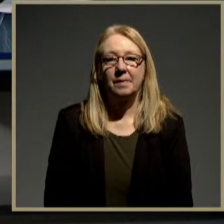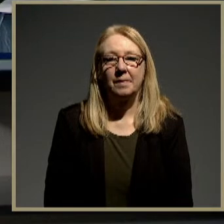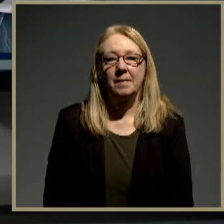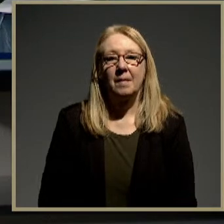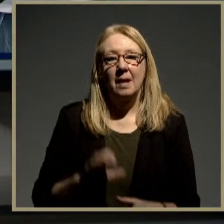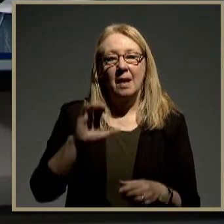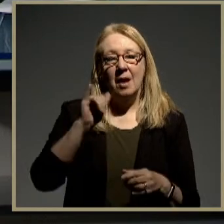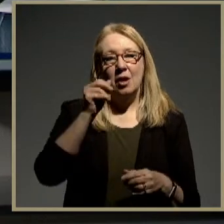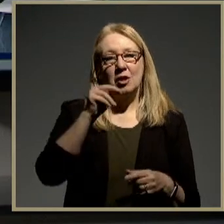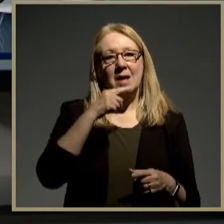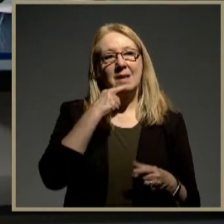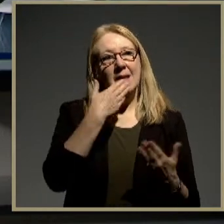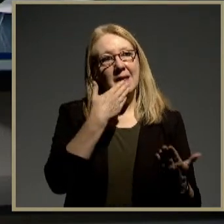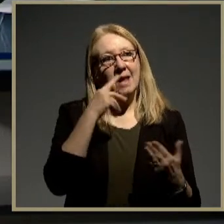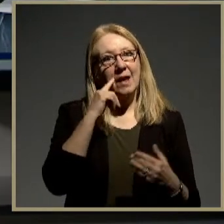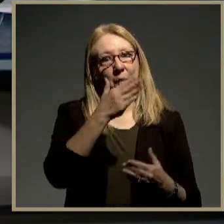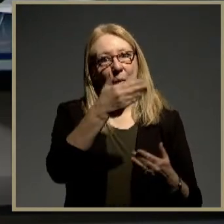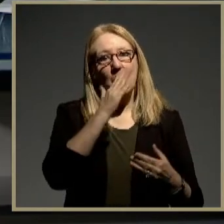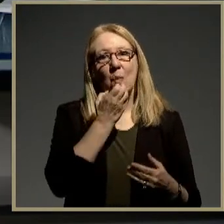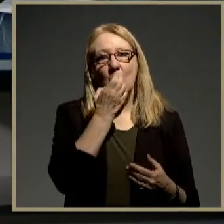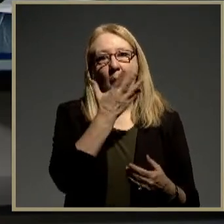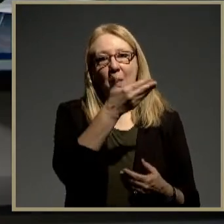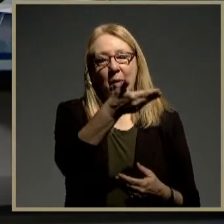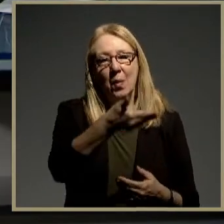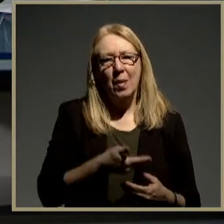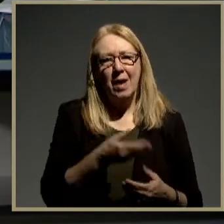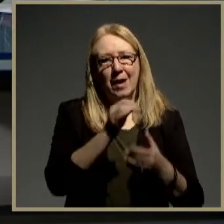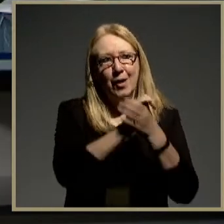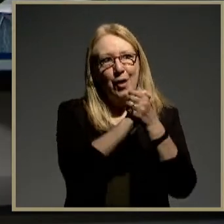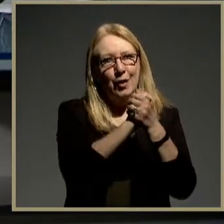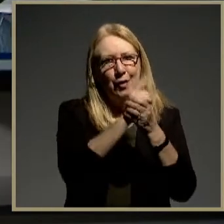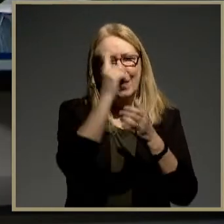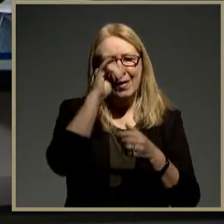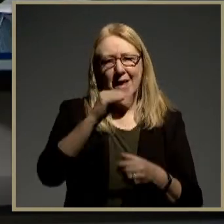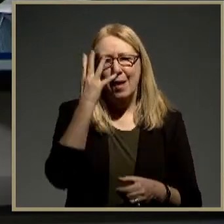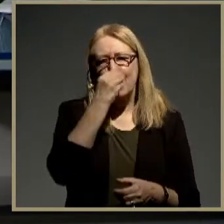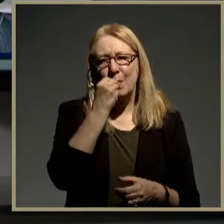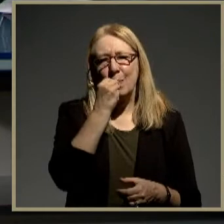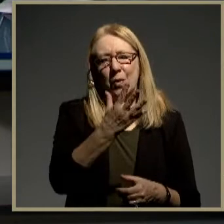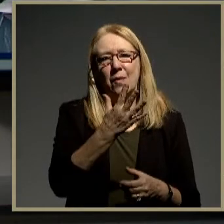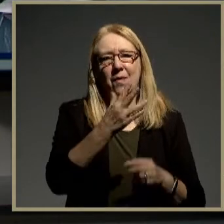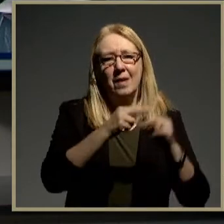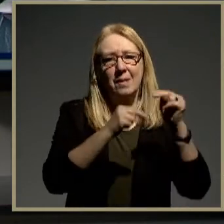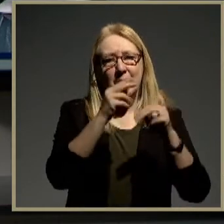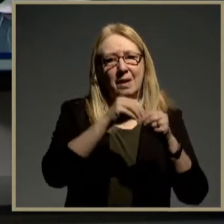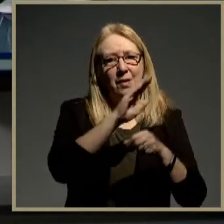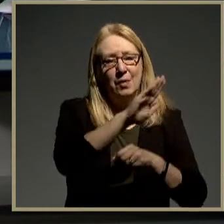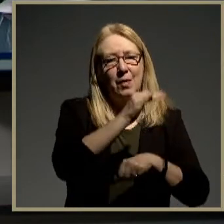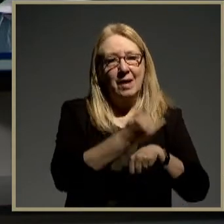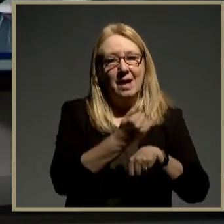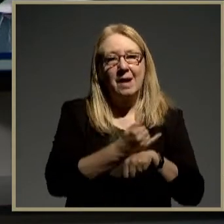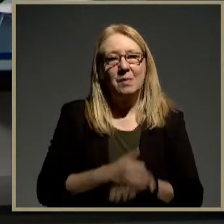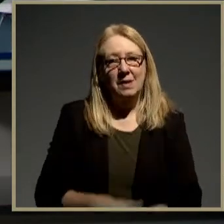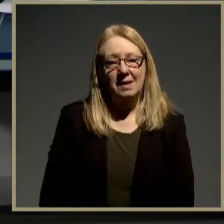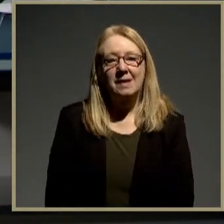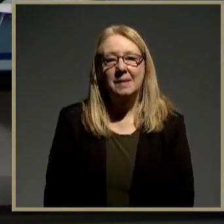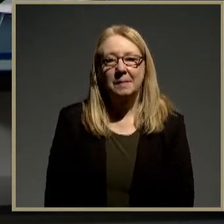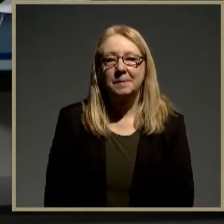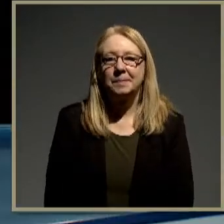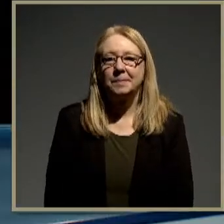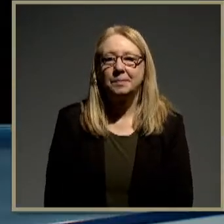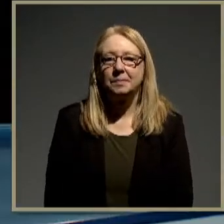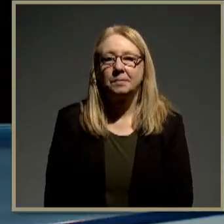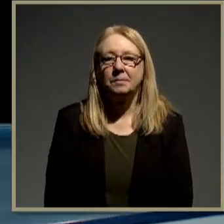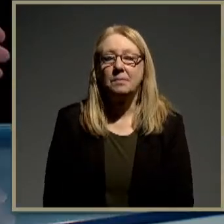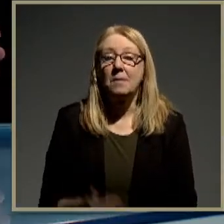Chancellor Reddy, thank you for that warm welcome and congratulations on this beautiful addition to your campus. Thank you so much, John.